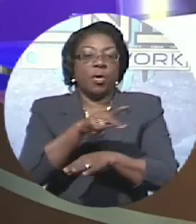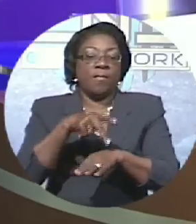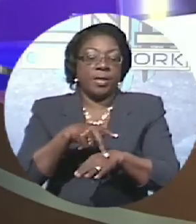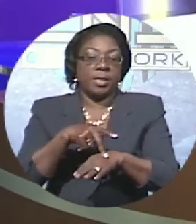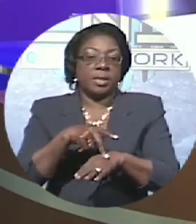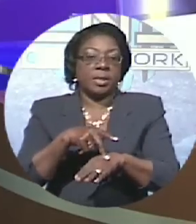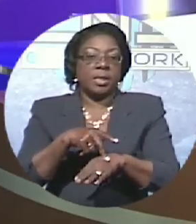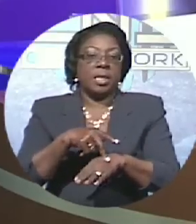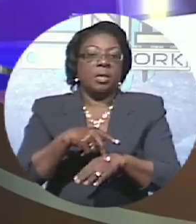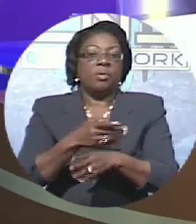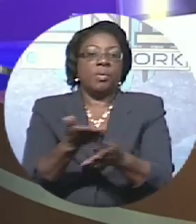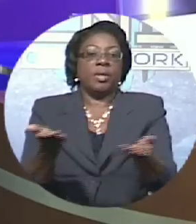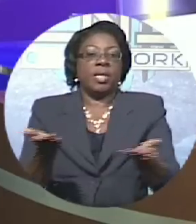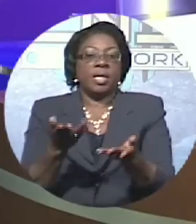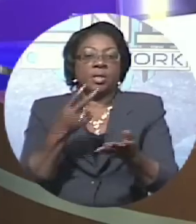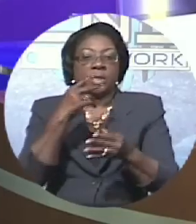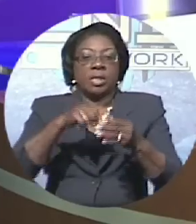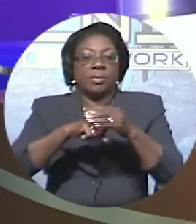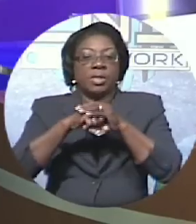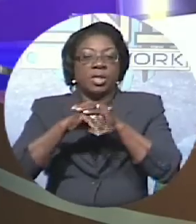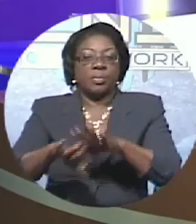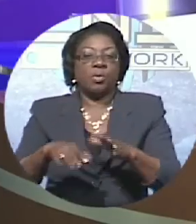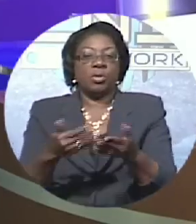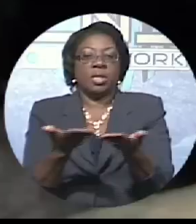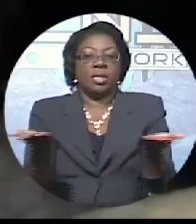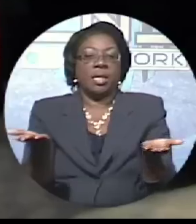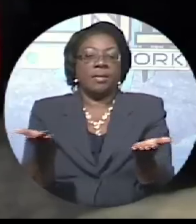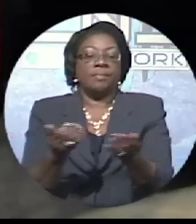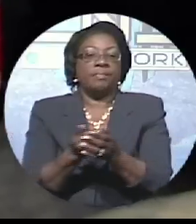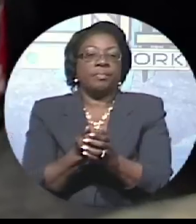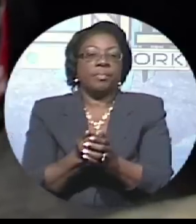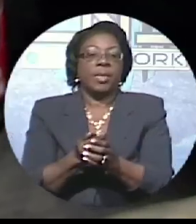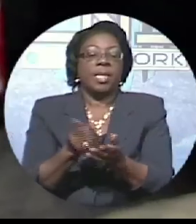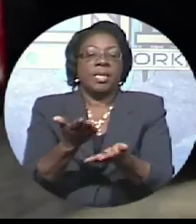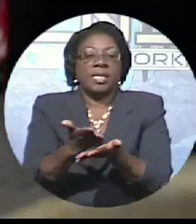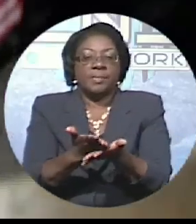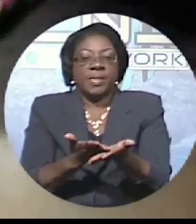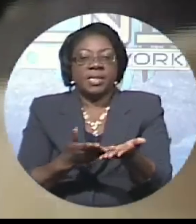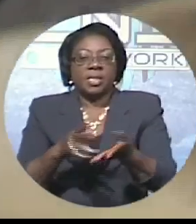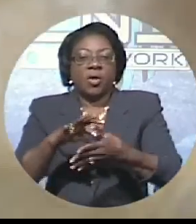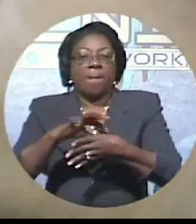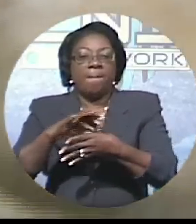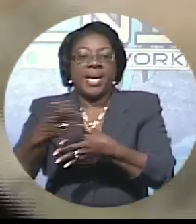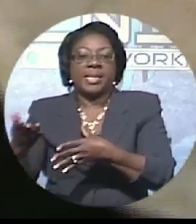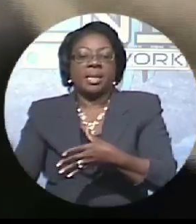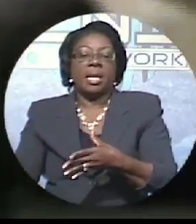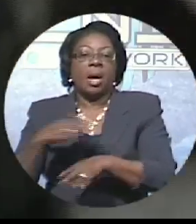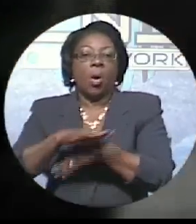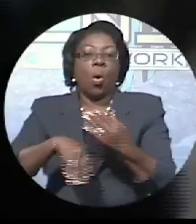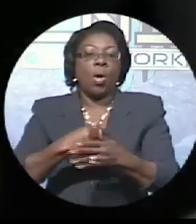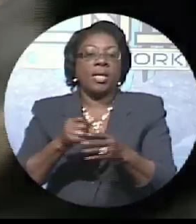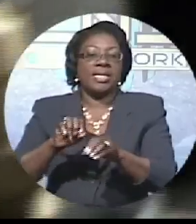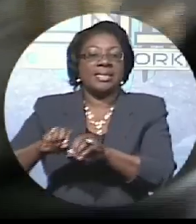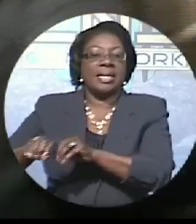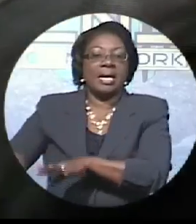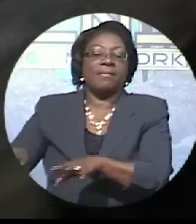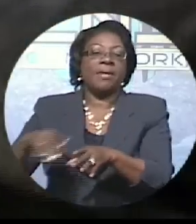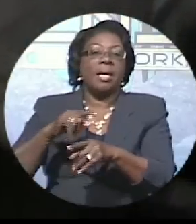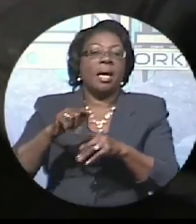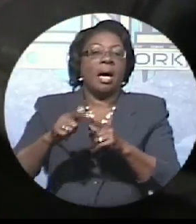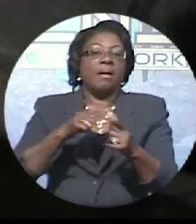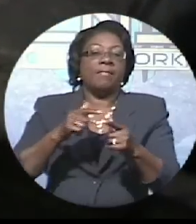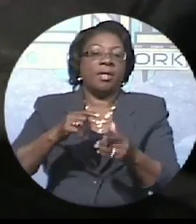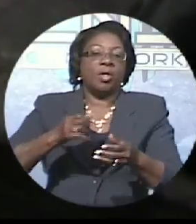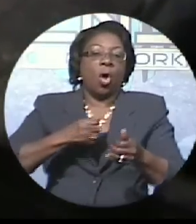the scene shortly after that explosion took place. These bits and pieces of metal are all that is left of the